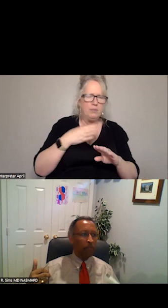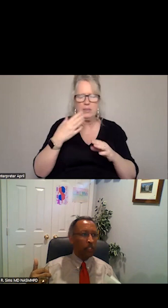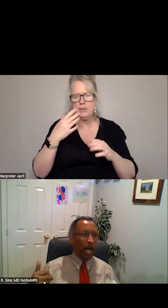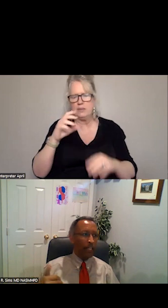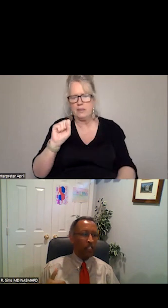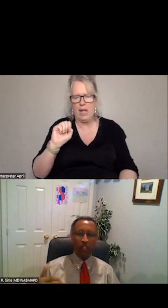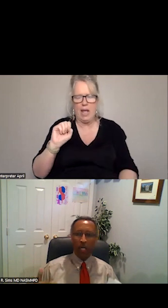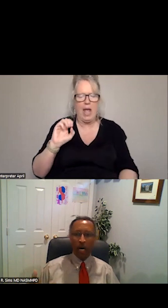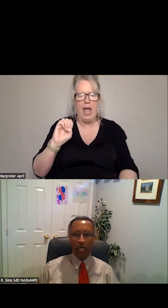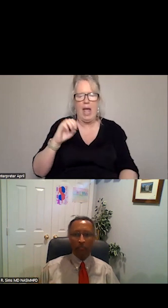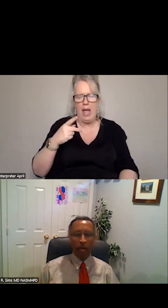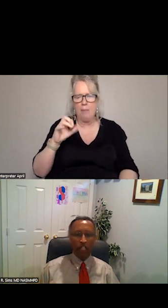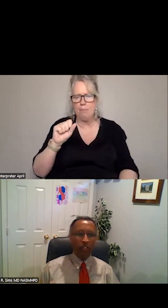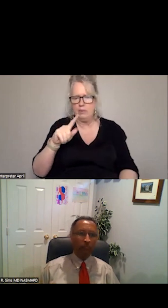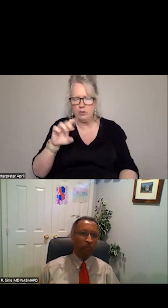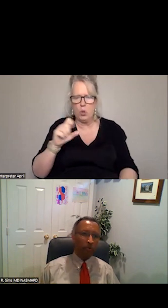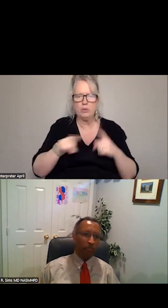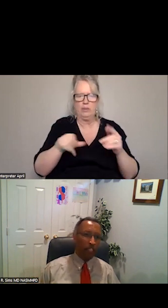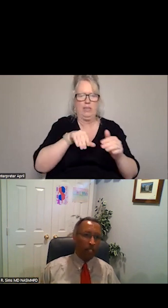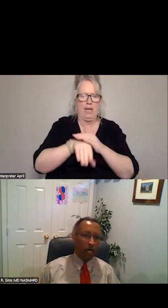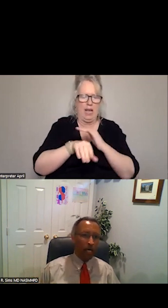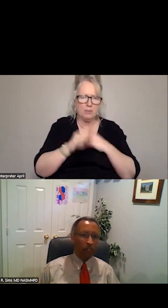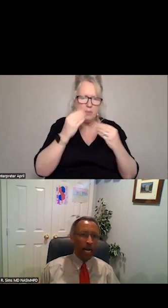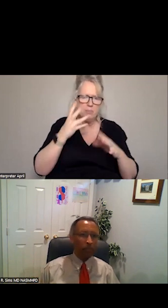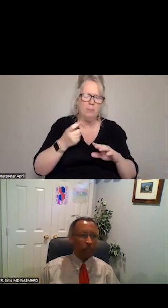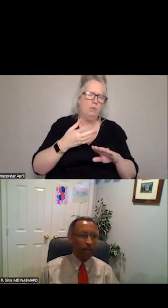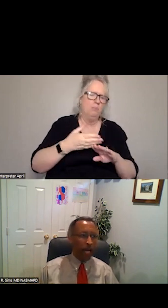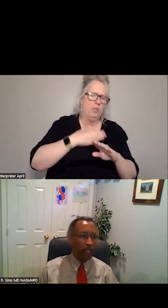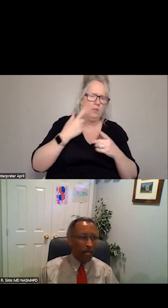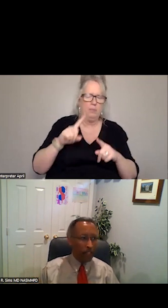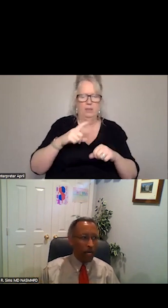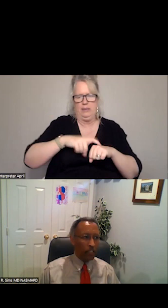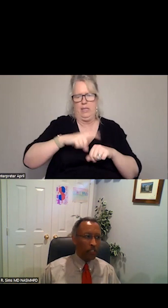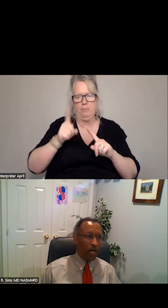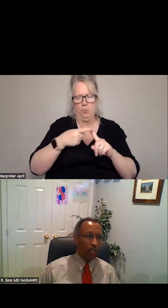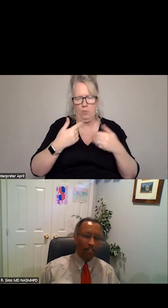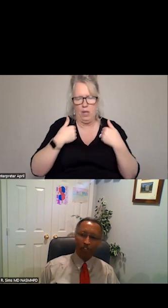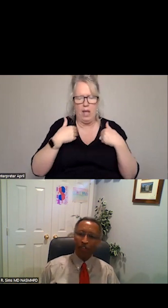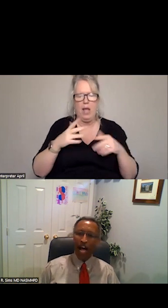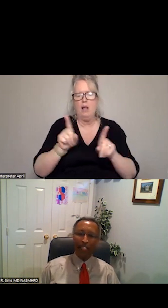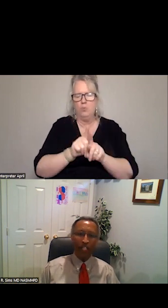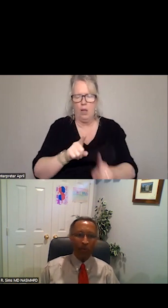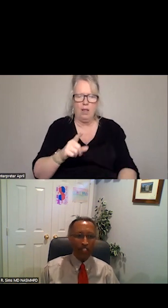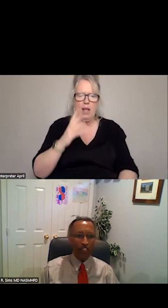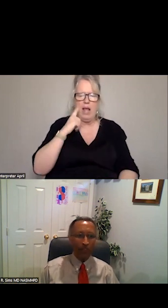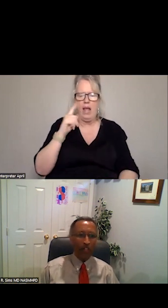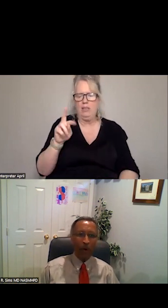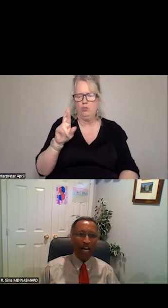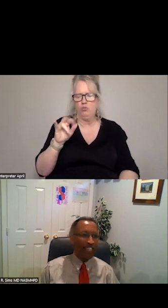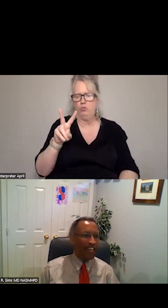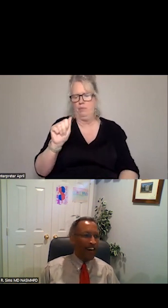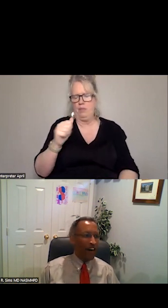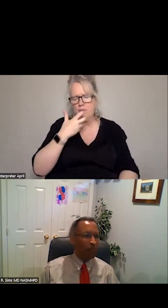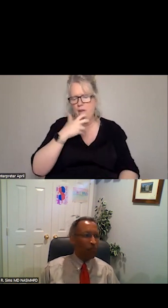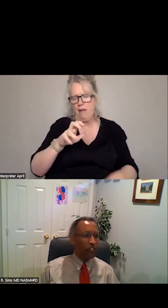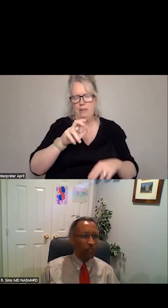being able to access information from previous times that we've had it, as well as trivia hot seat questions or